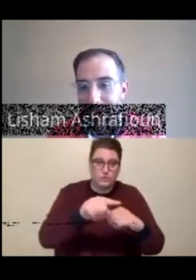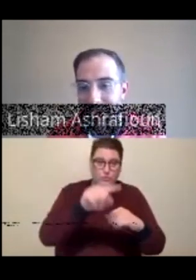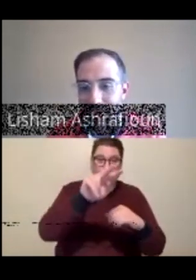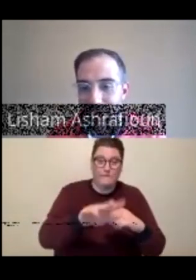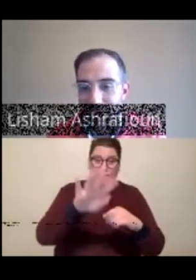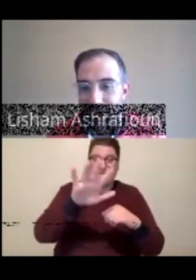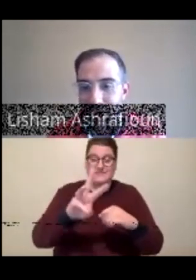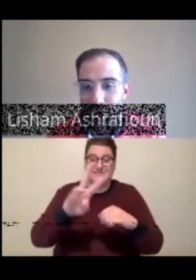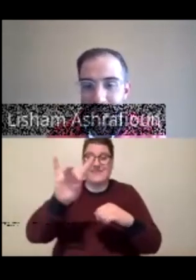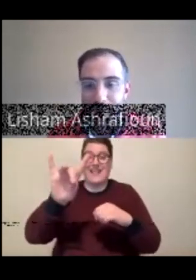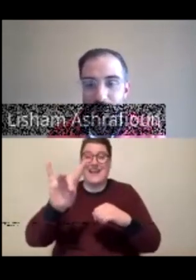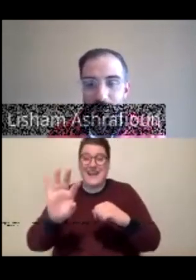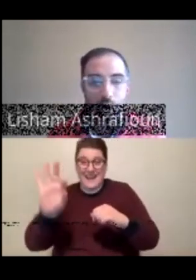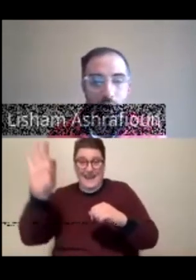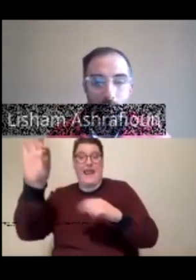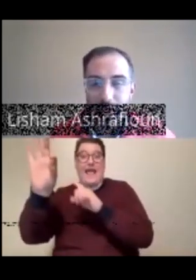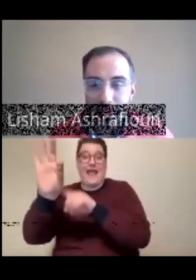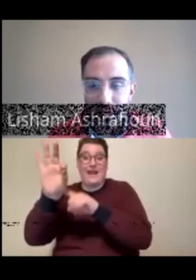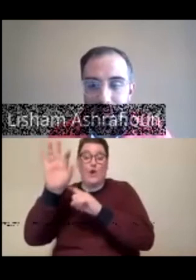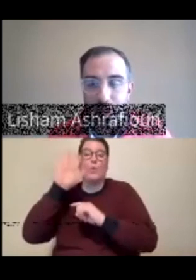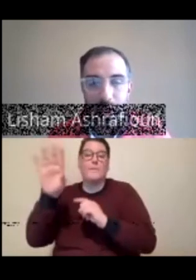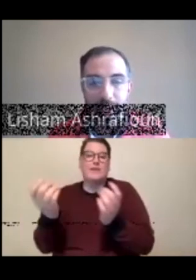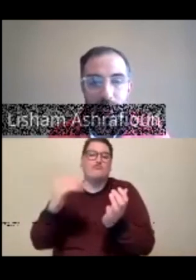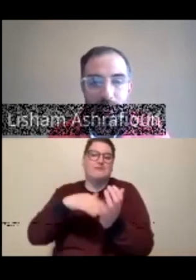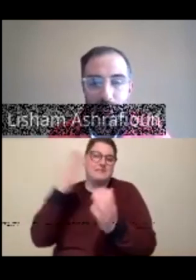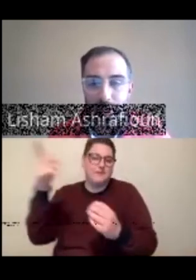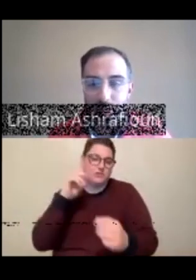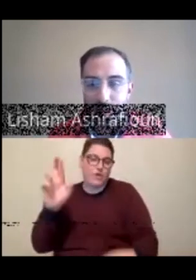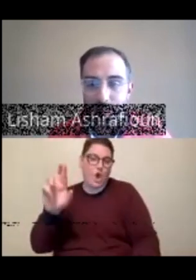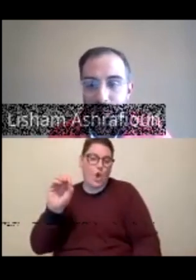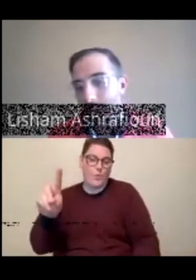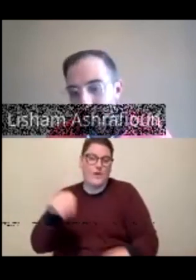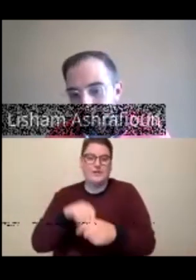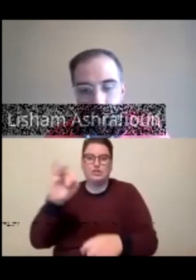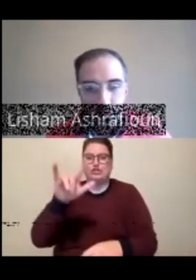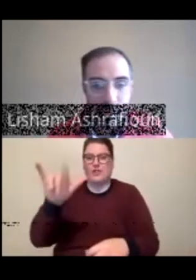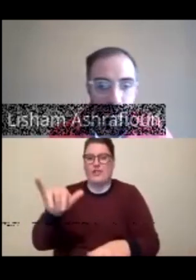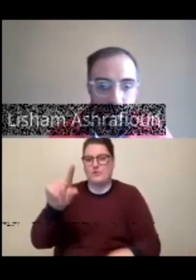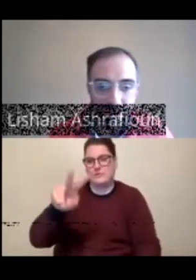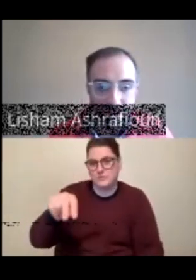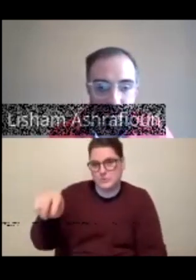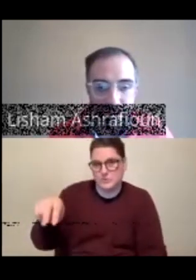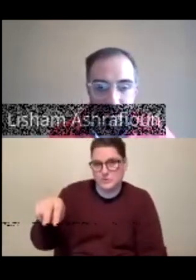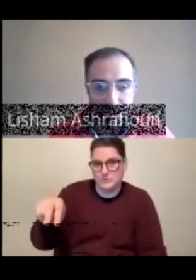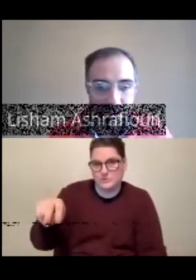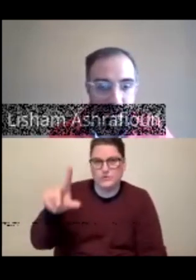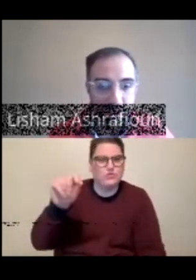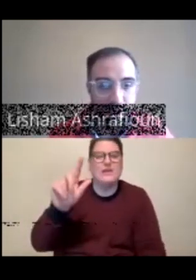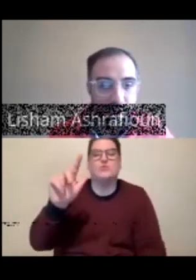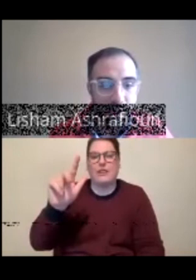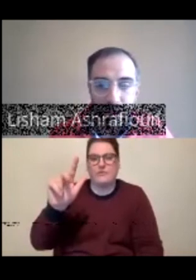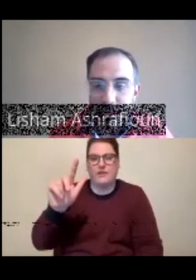would basically be the resubmission of the R01 in July 2023. But who knows? Maybe we don't have to do a resubmission,